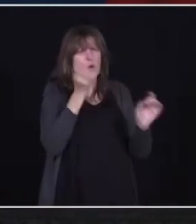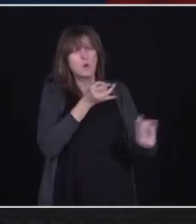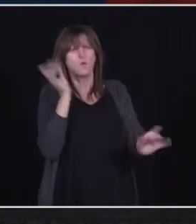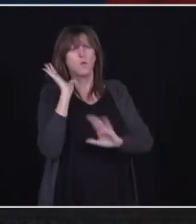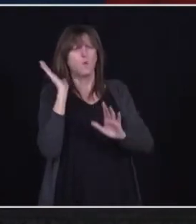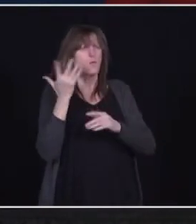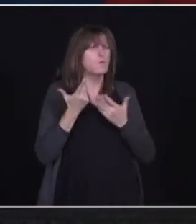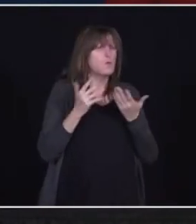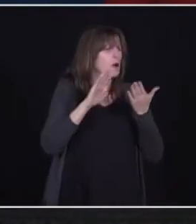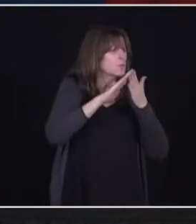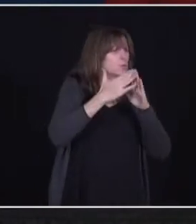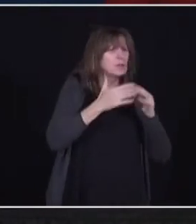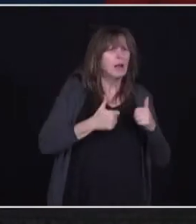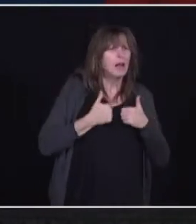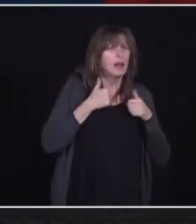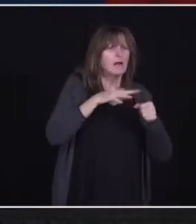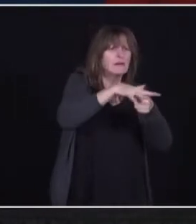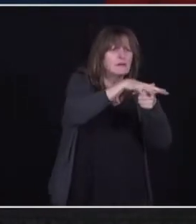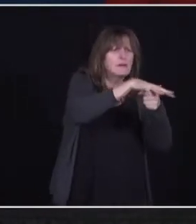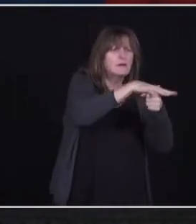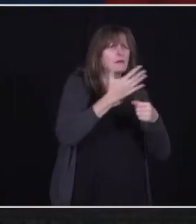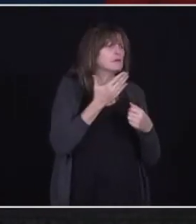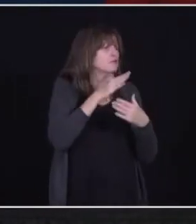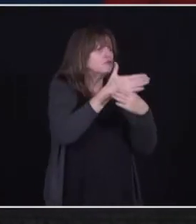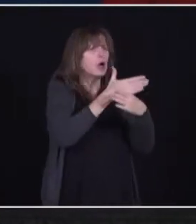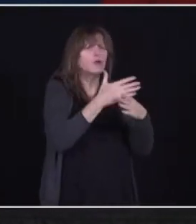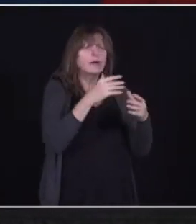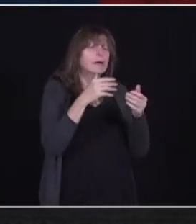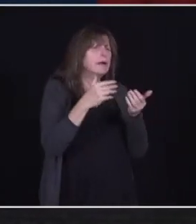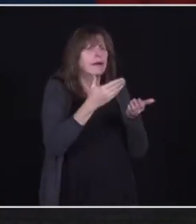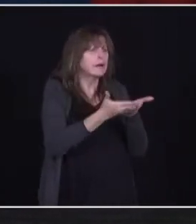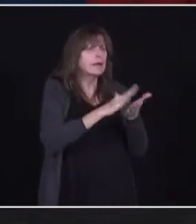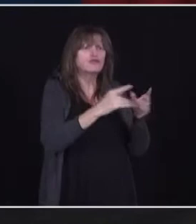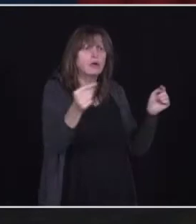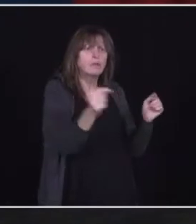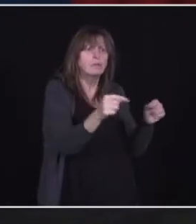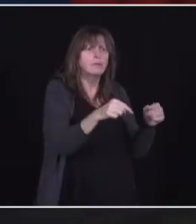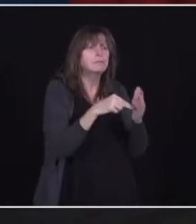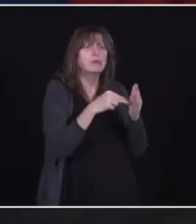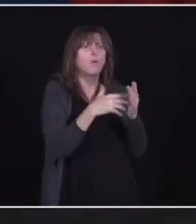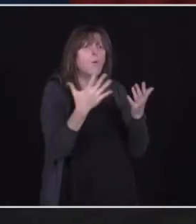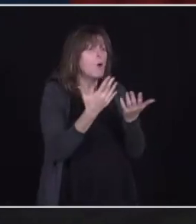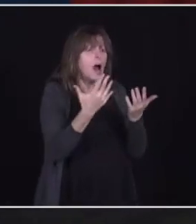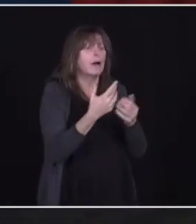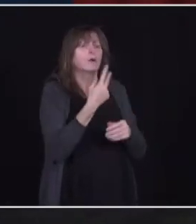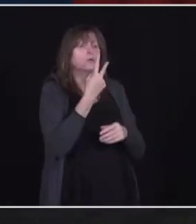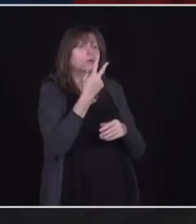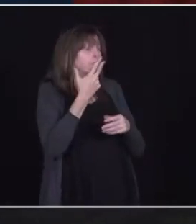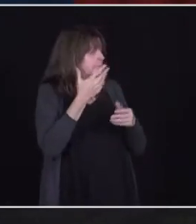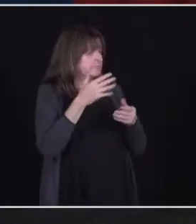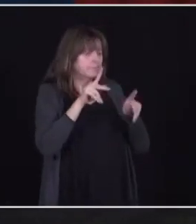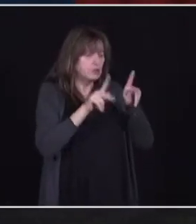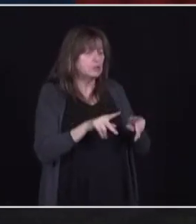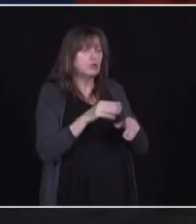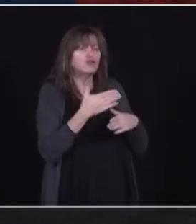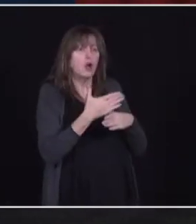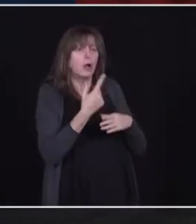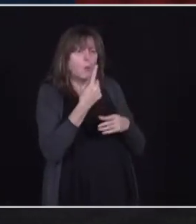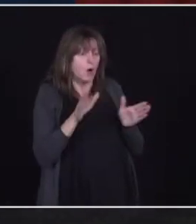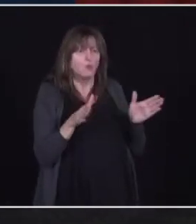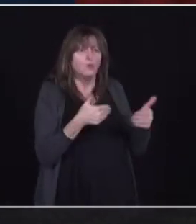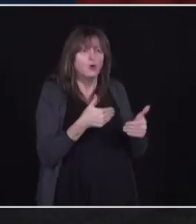say a shared kitchen, where there is more than one person sharing a room, and long-term care homes where the